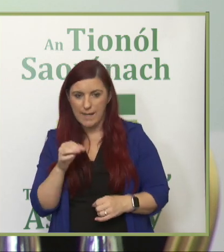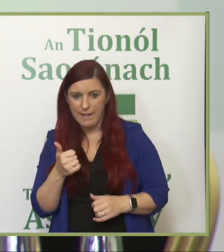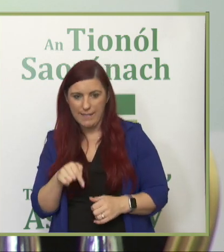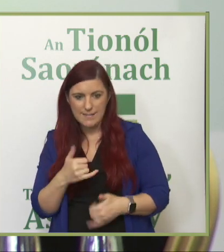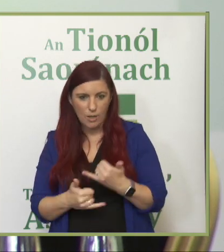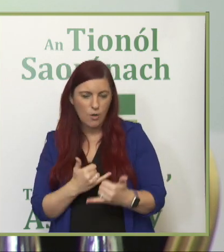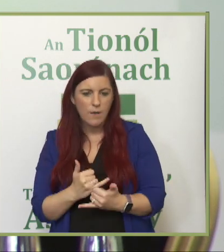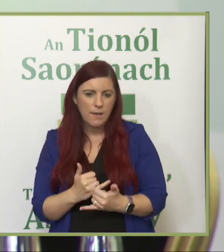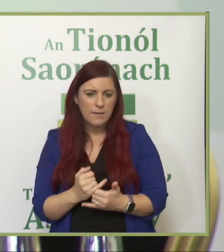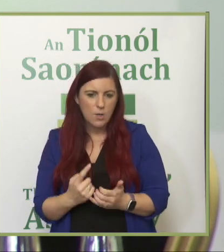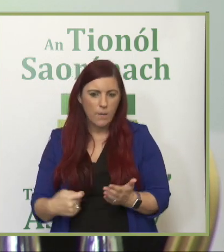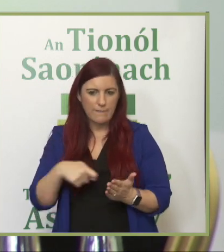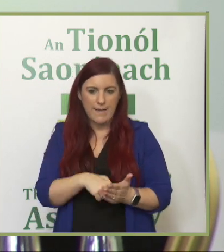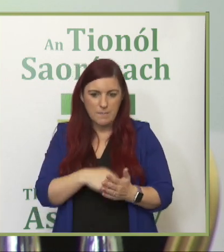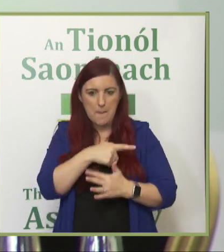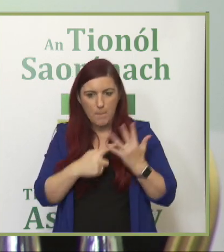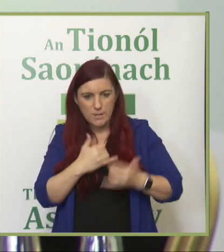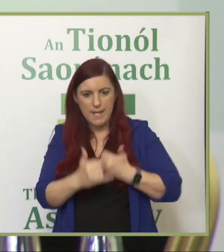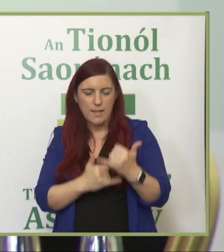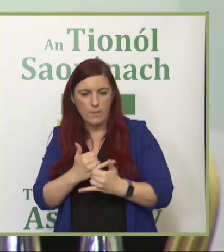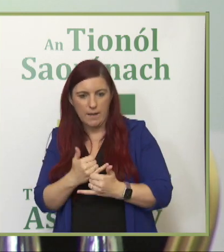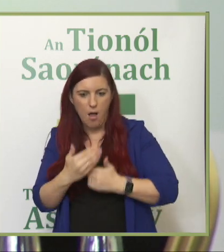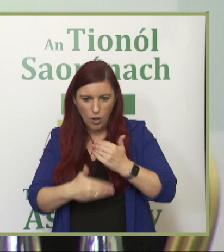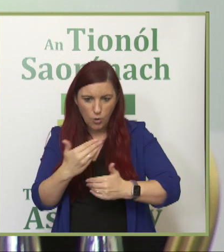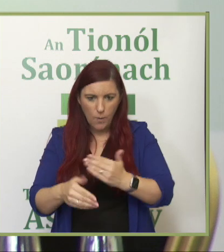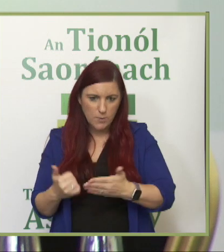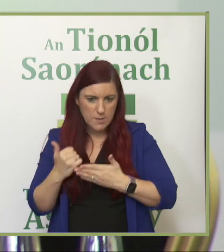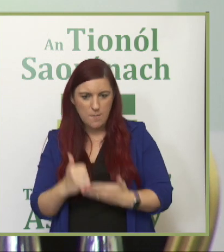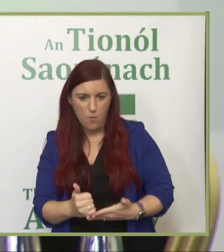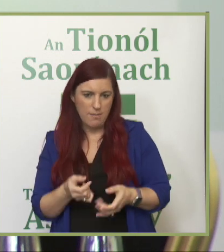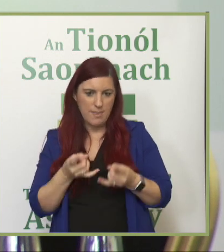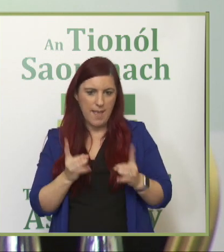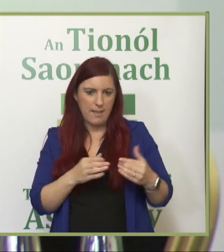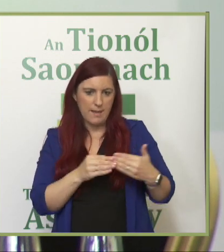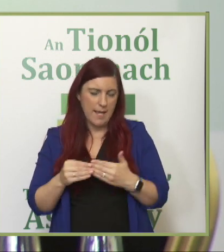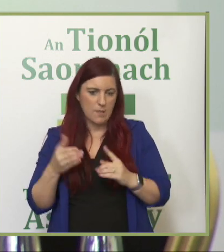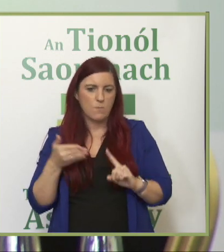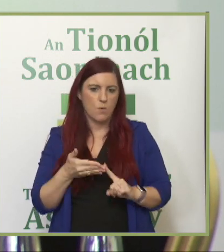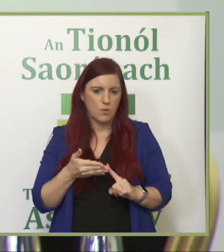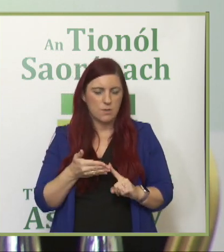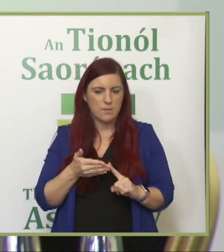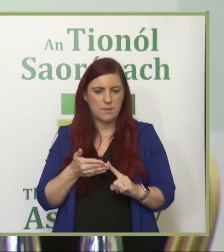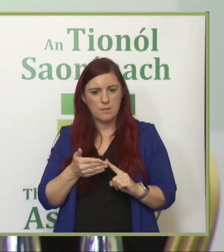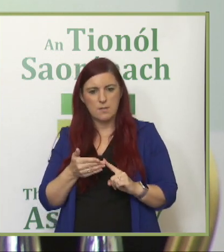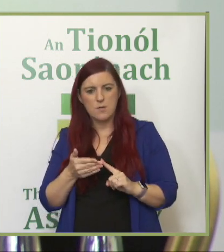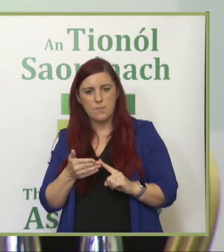in multi-annual ongoing resources to support the health-led approach that we are